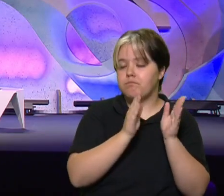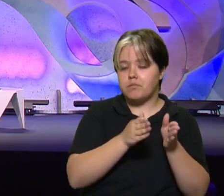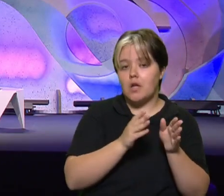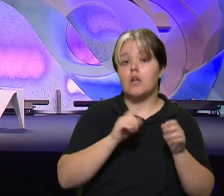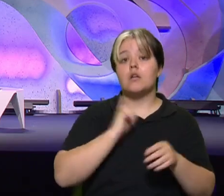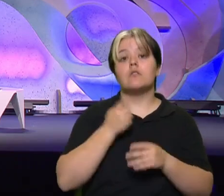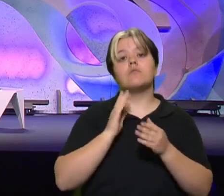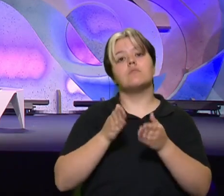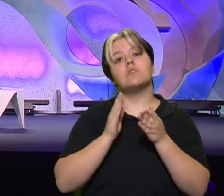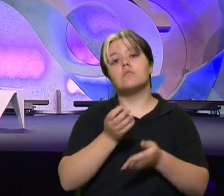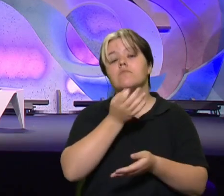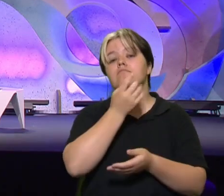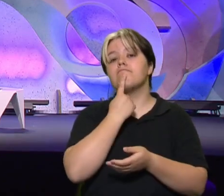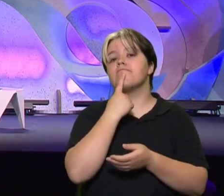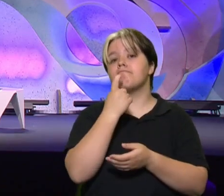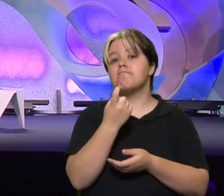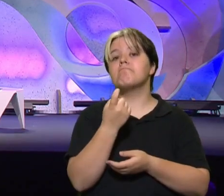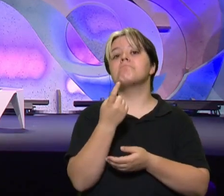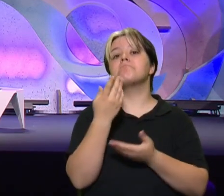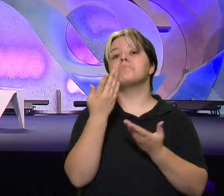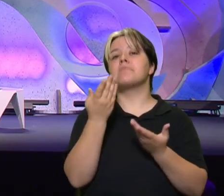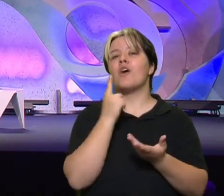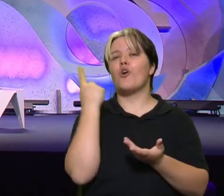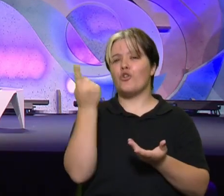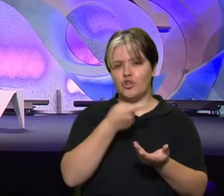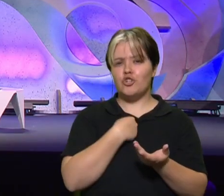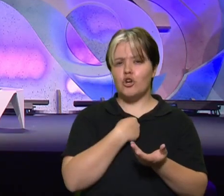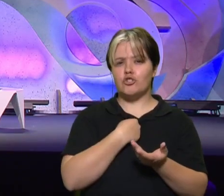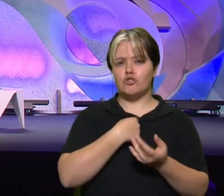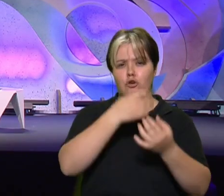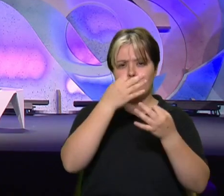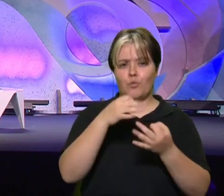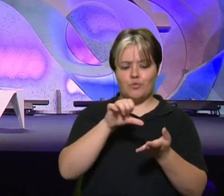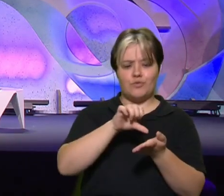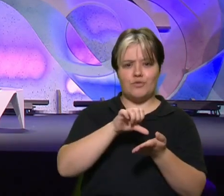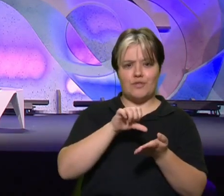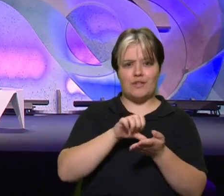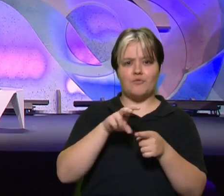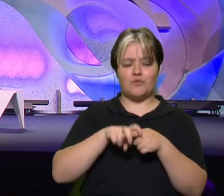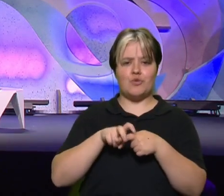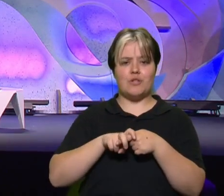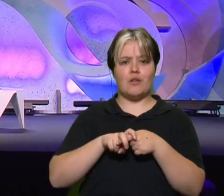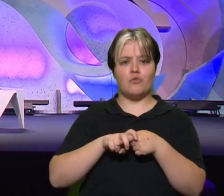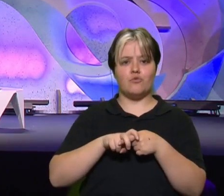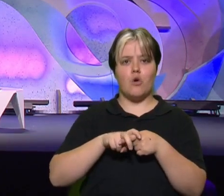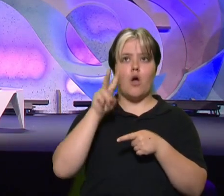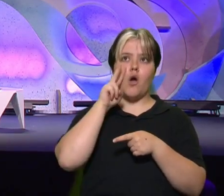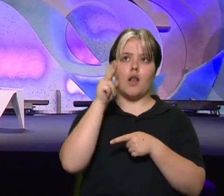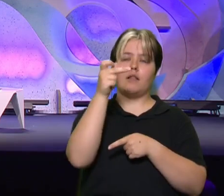believe. And so we have to ask whether we I